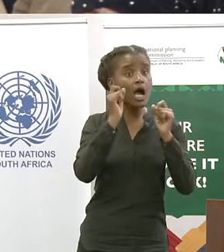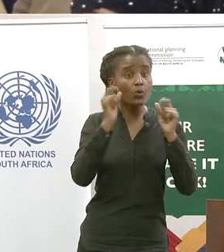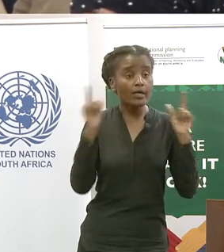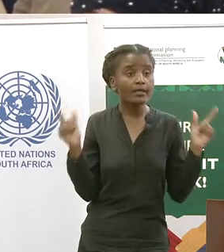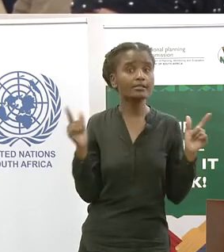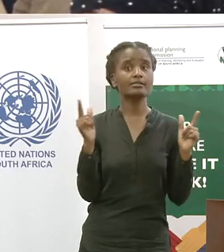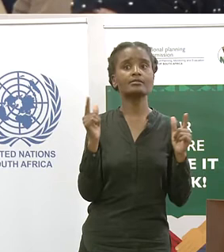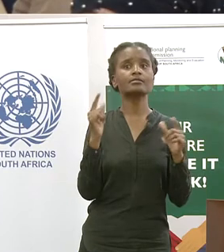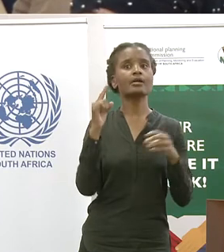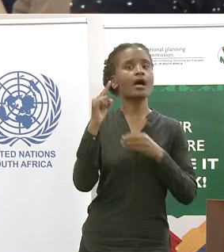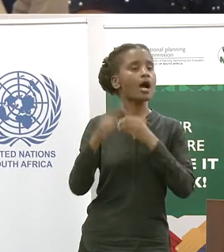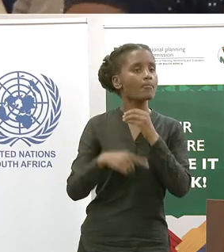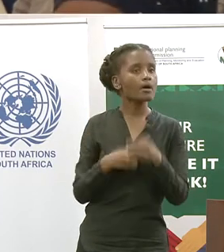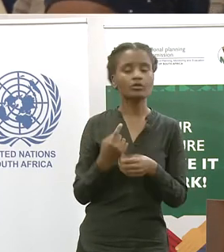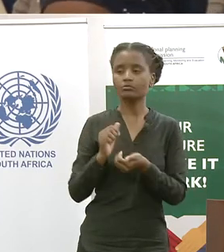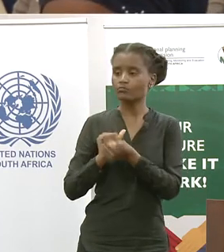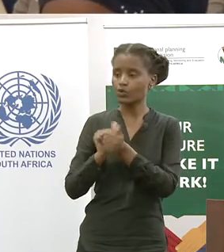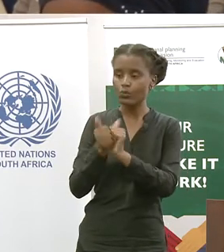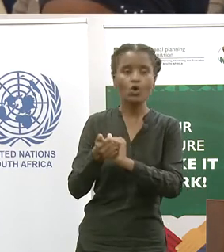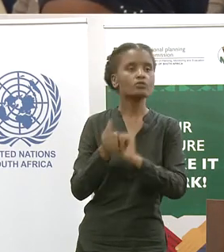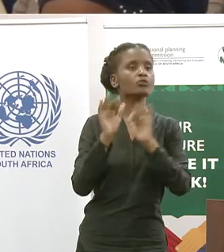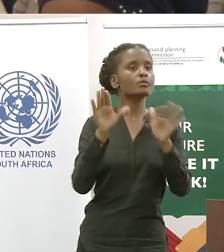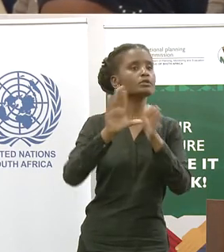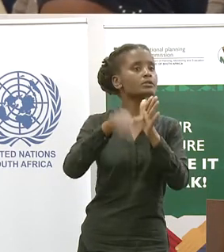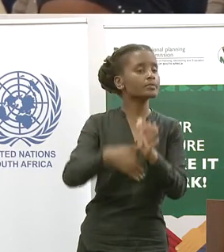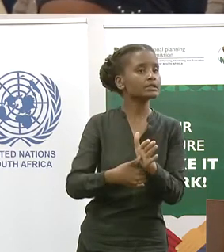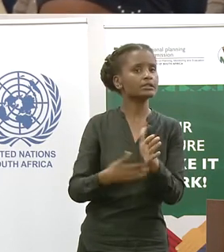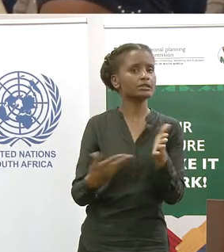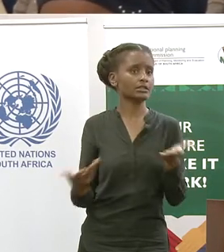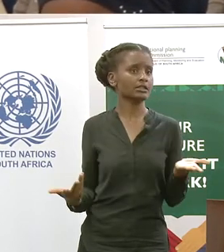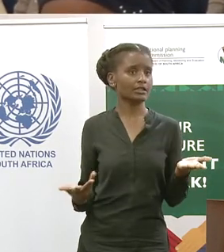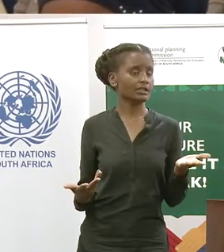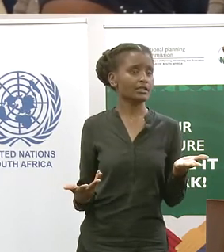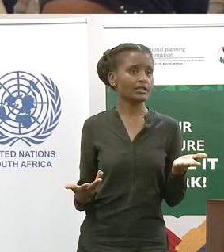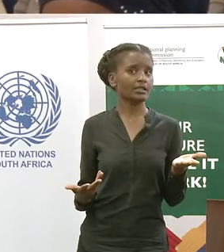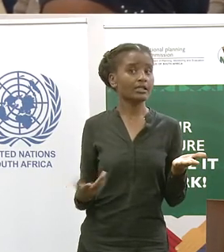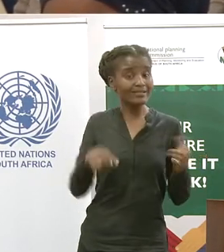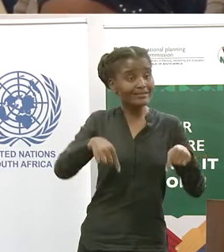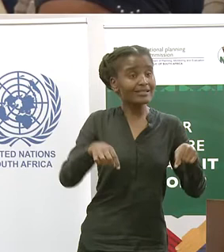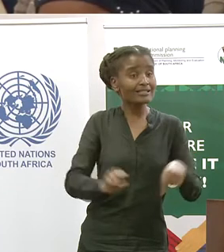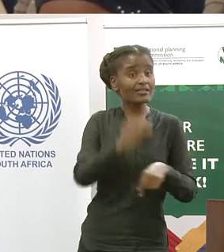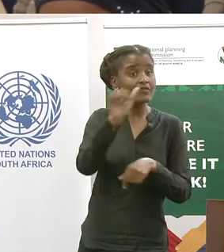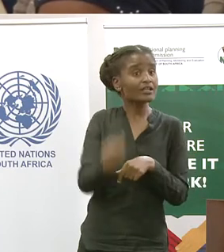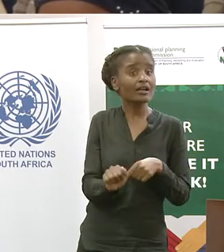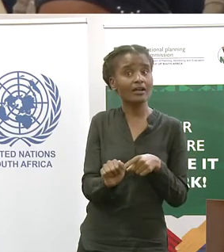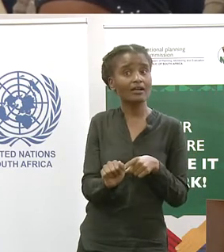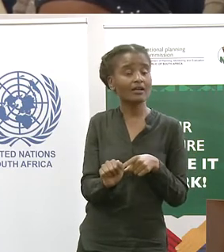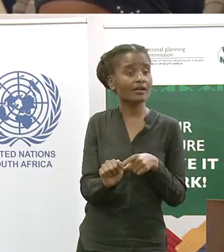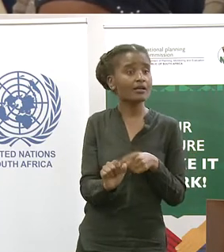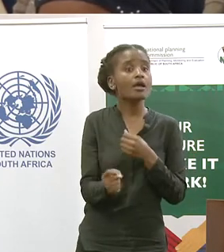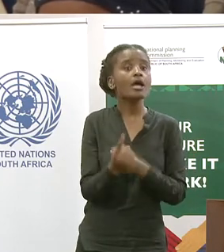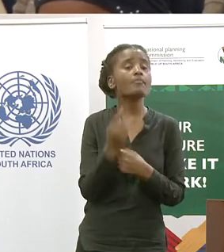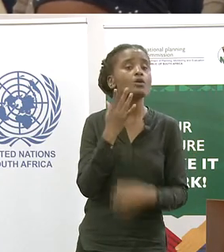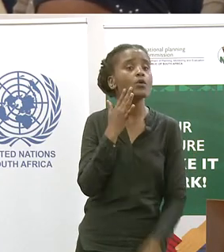around sport for disabled people in South Africa, you get it when they